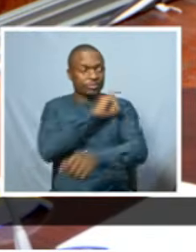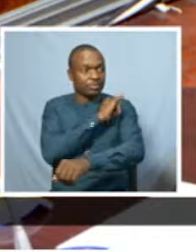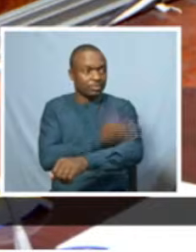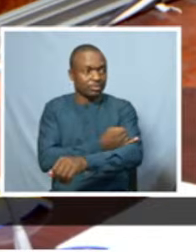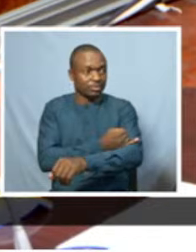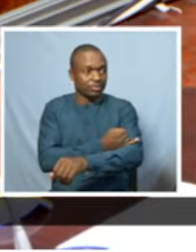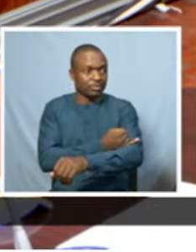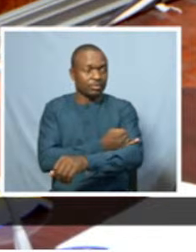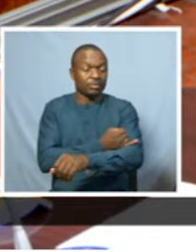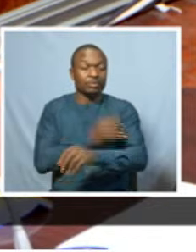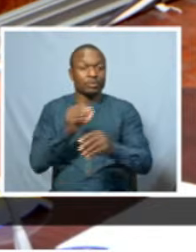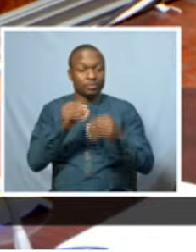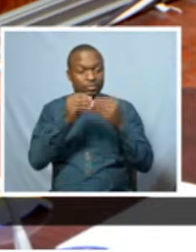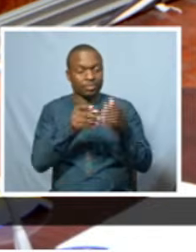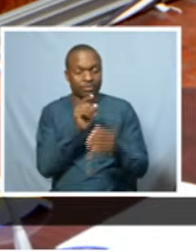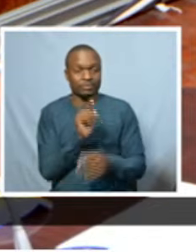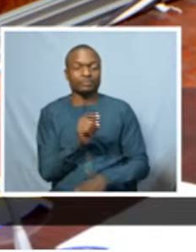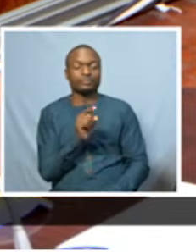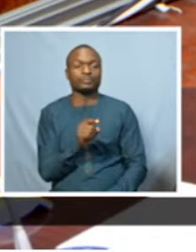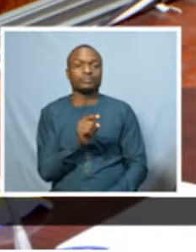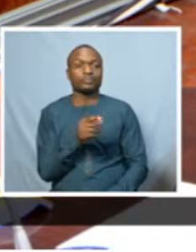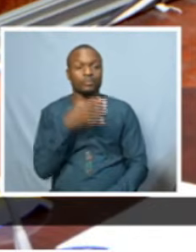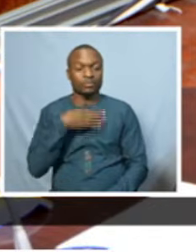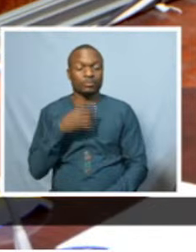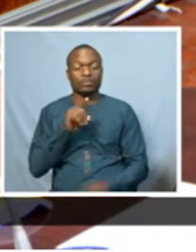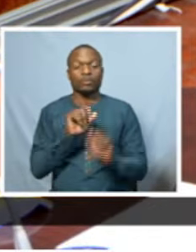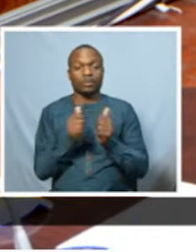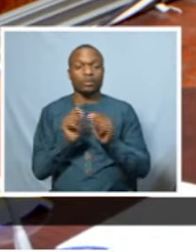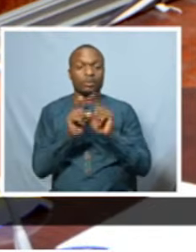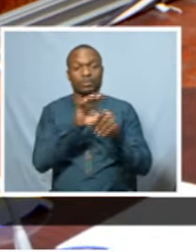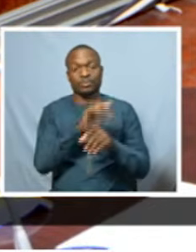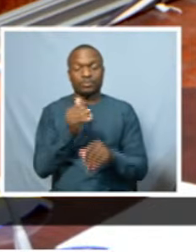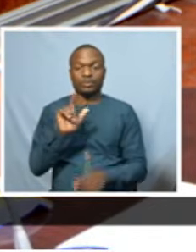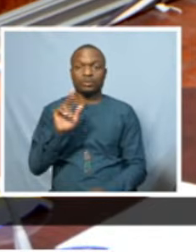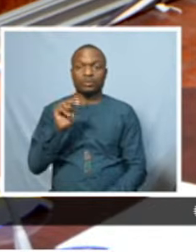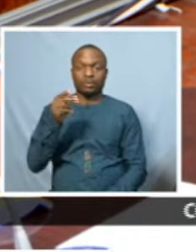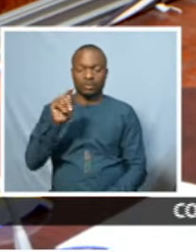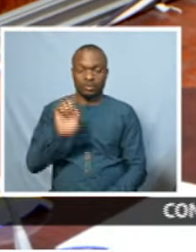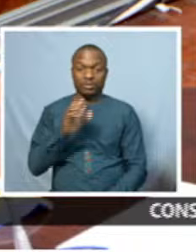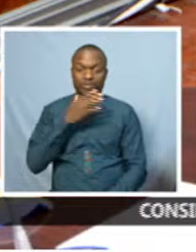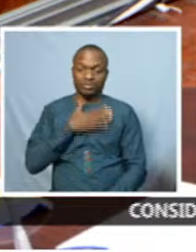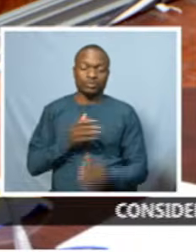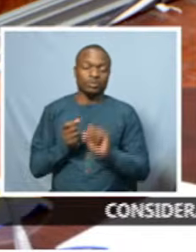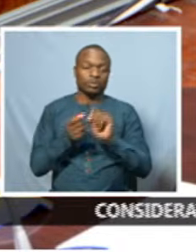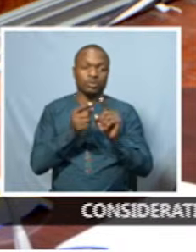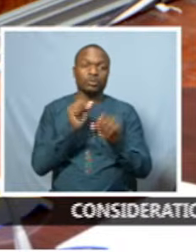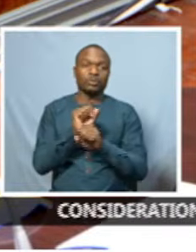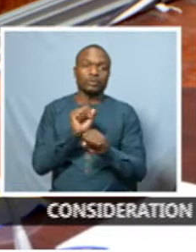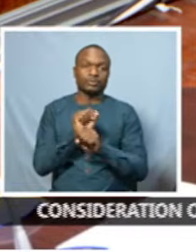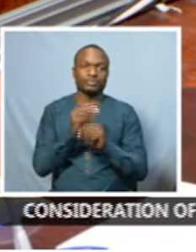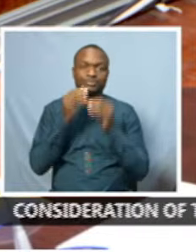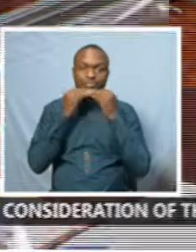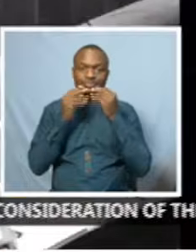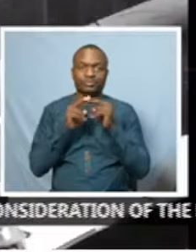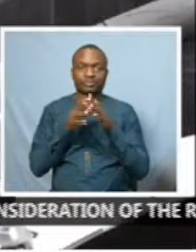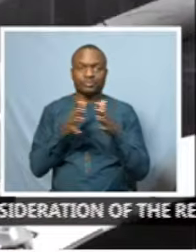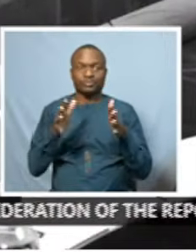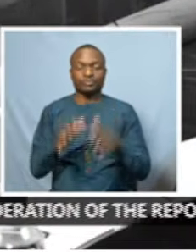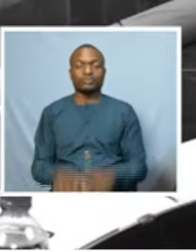immunity that was earlier conferred on you. We wish you well as you go back to LUNTE. Please go and do a good job. Thank you very